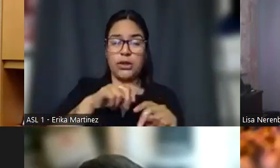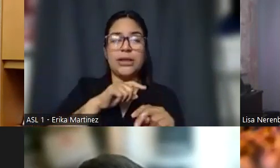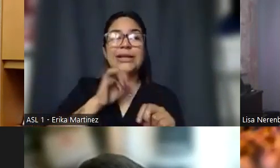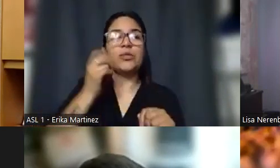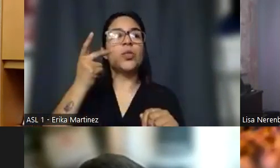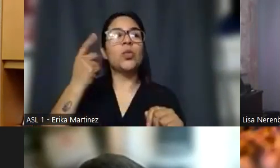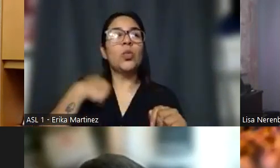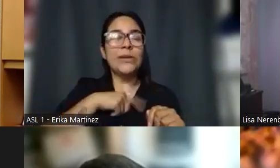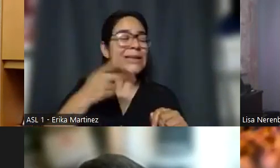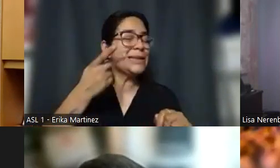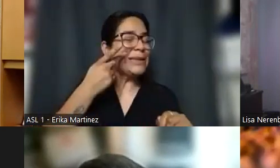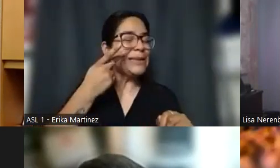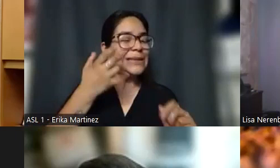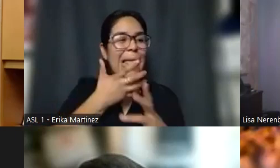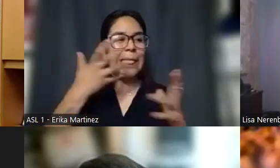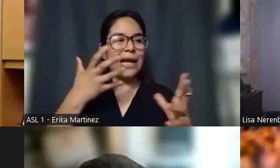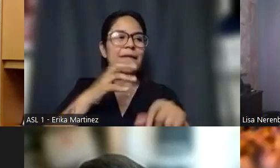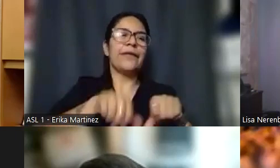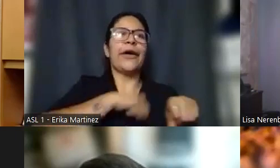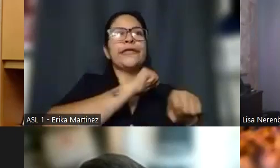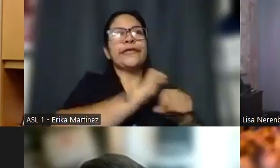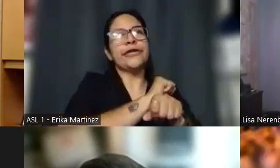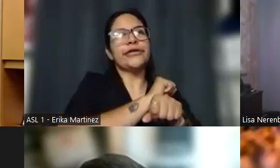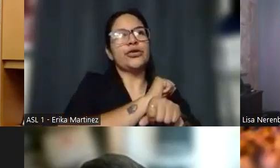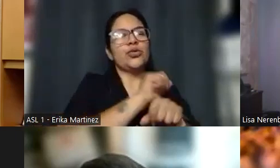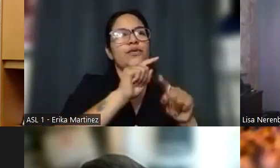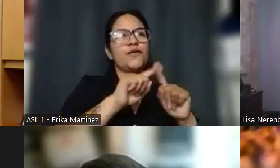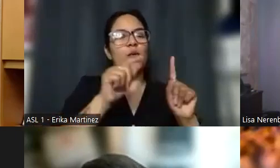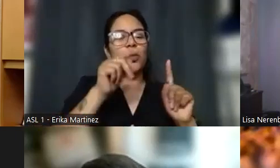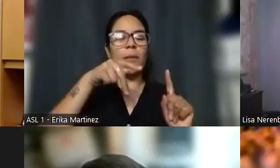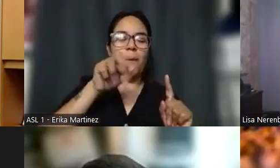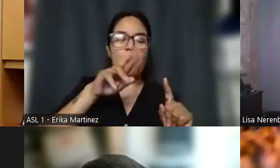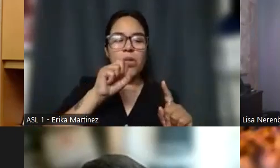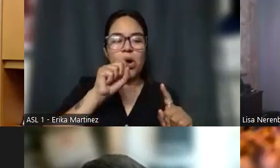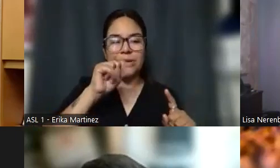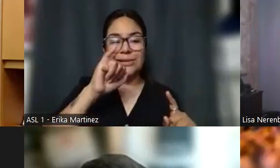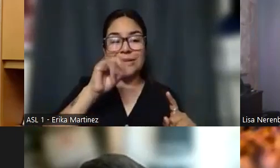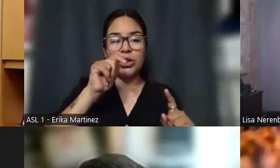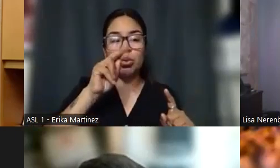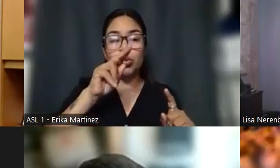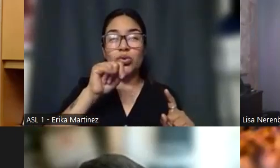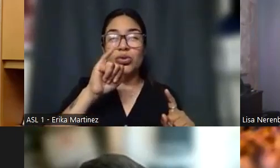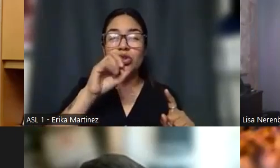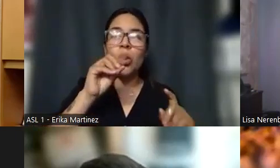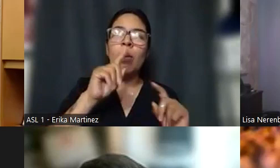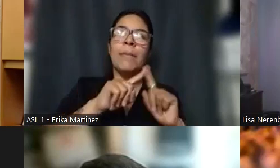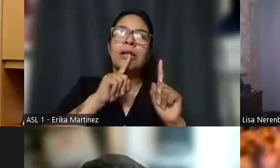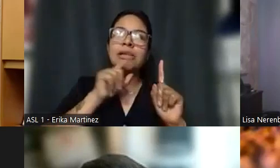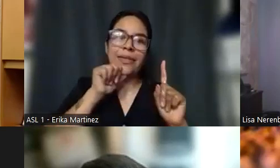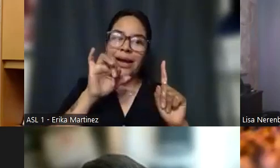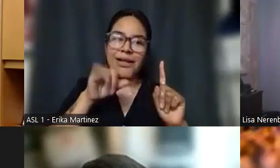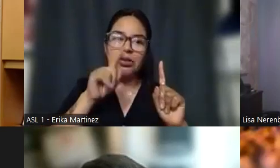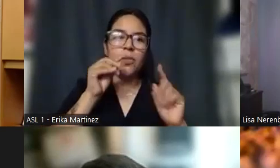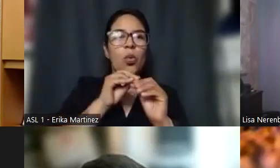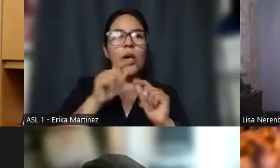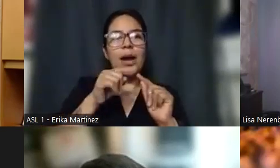of folks arrested for prostitution when they are truly trafficked. And so we want to be